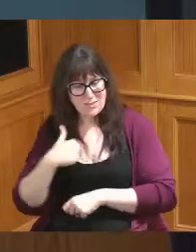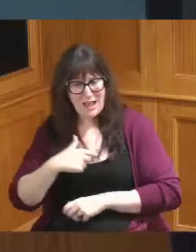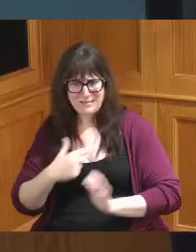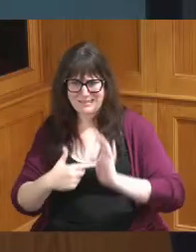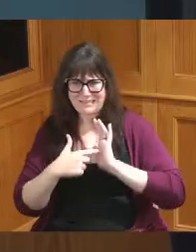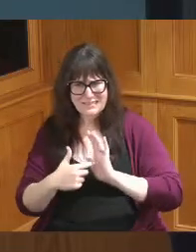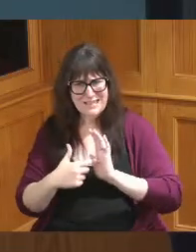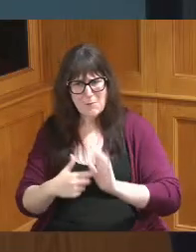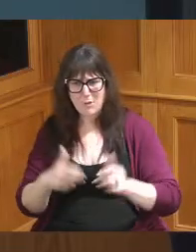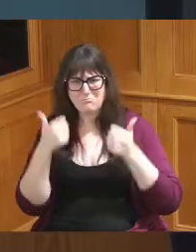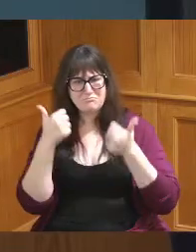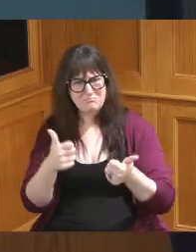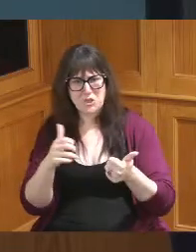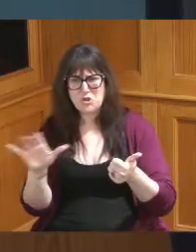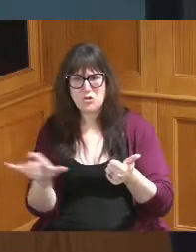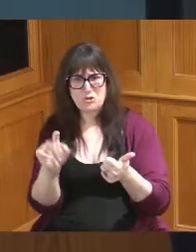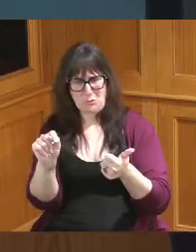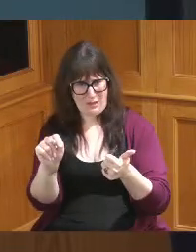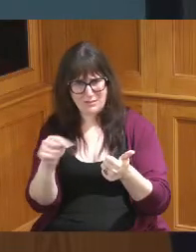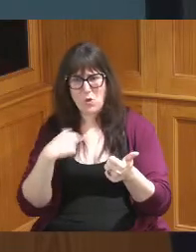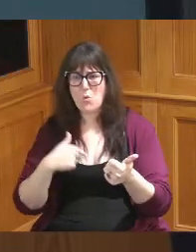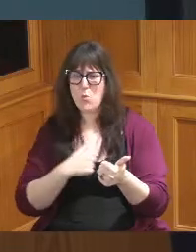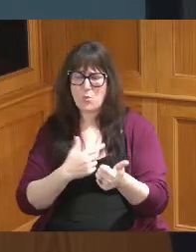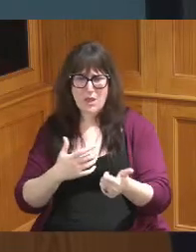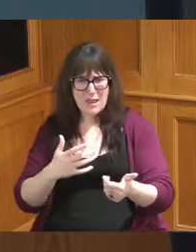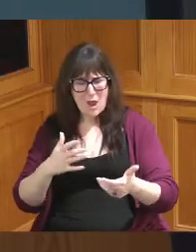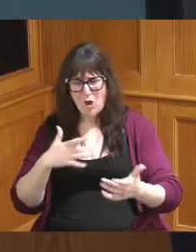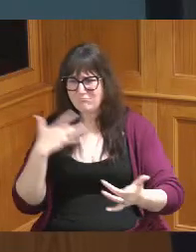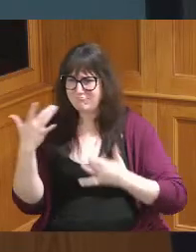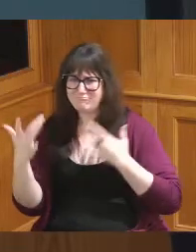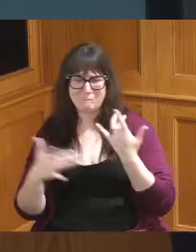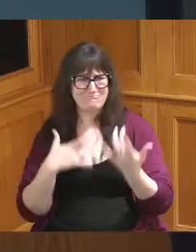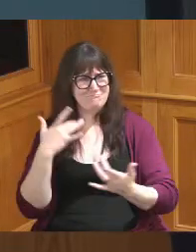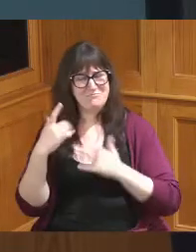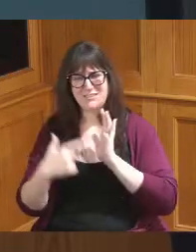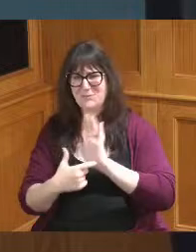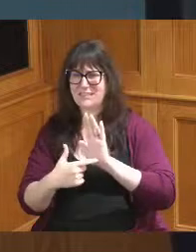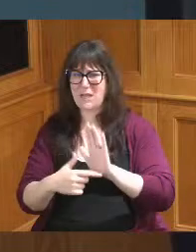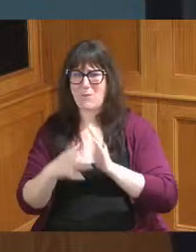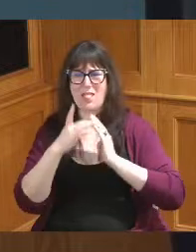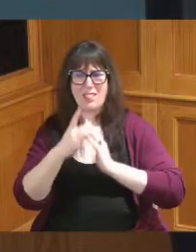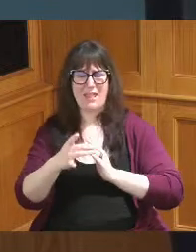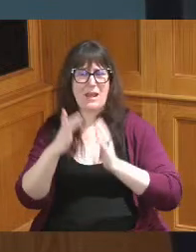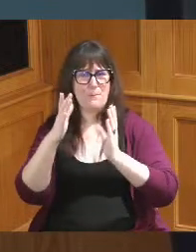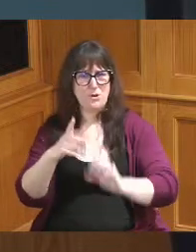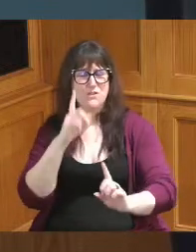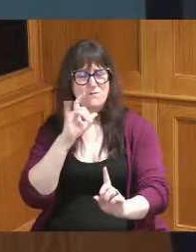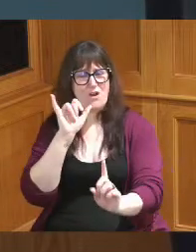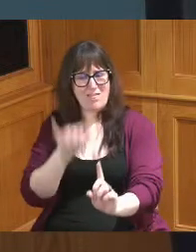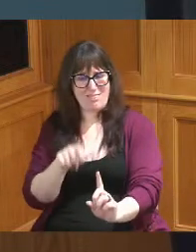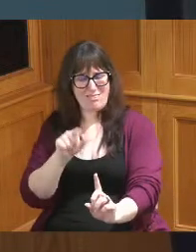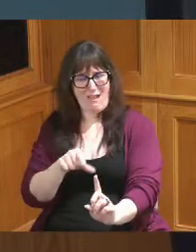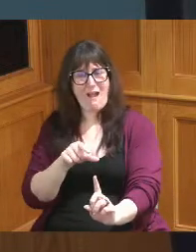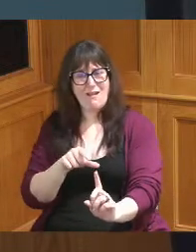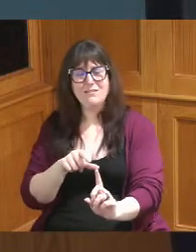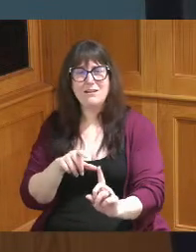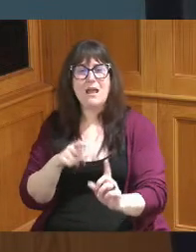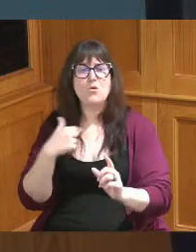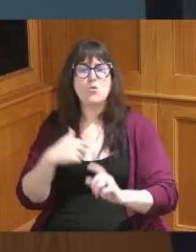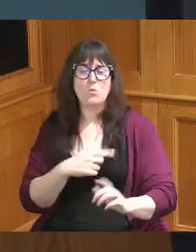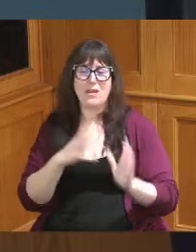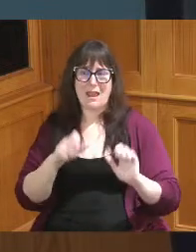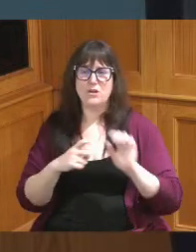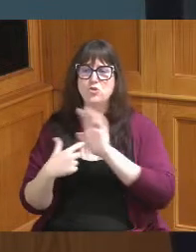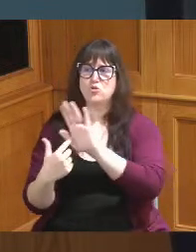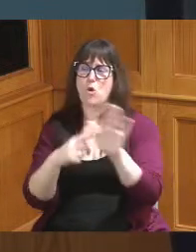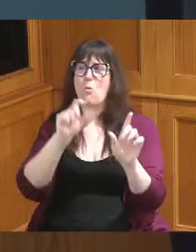example, please do that, because we are thrilled to be an example on some of these things in leading other organizations in